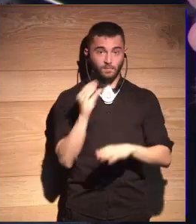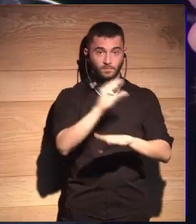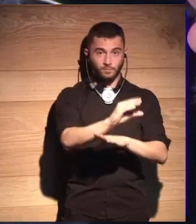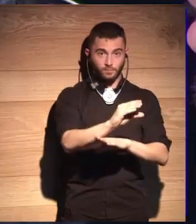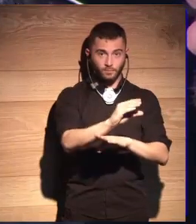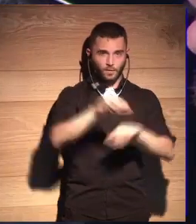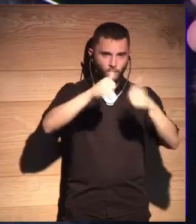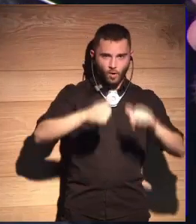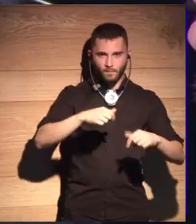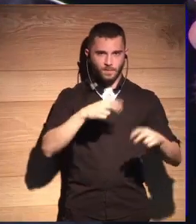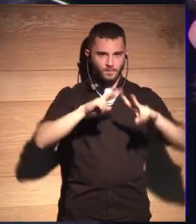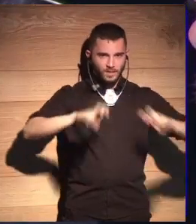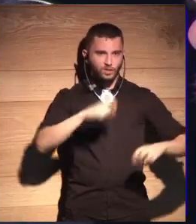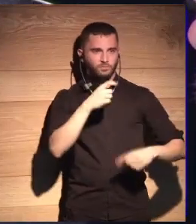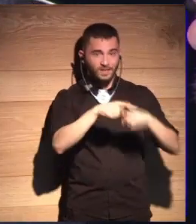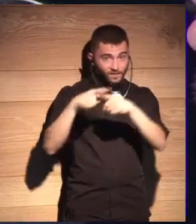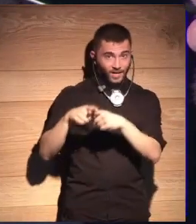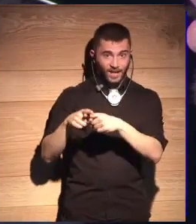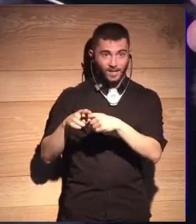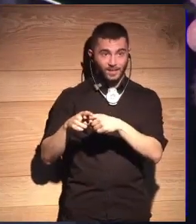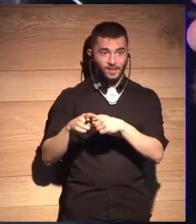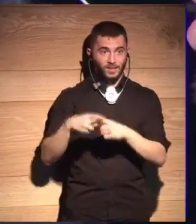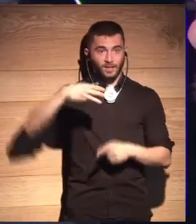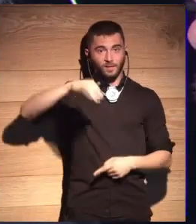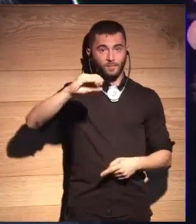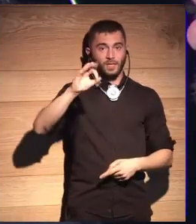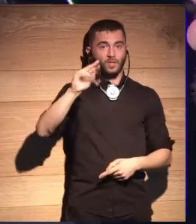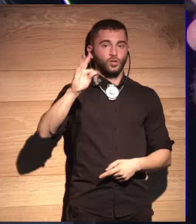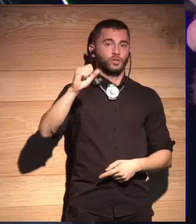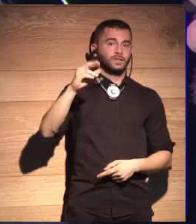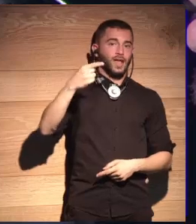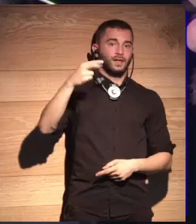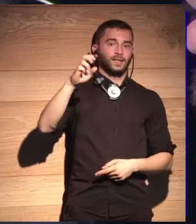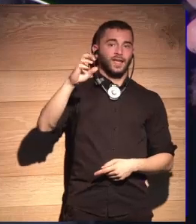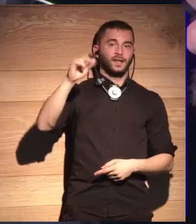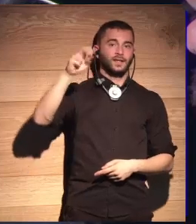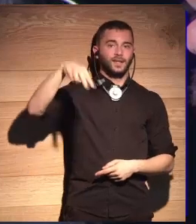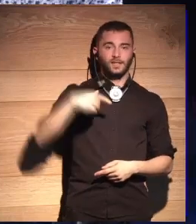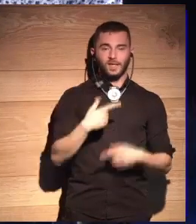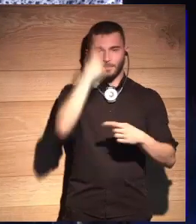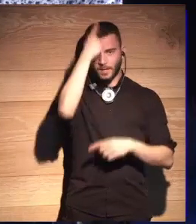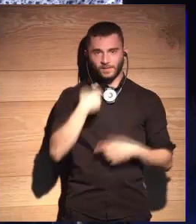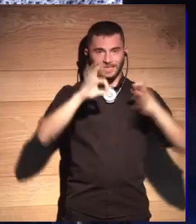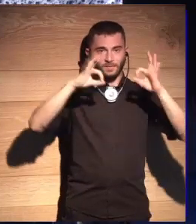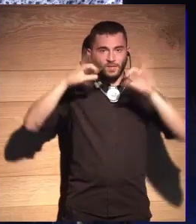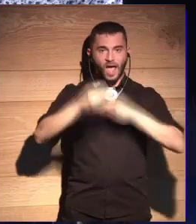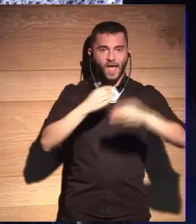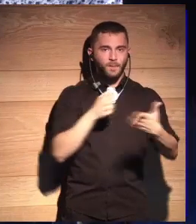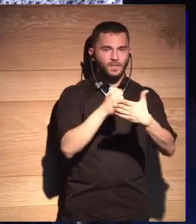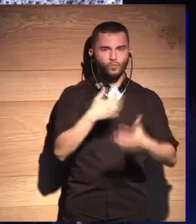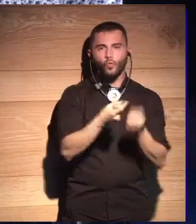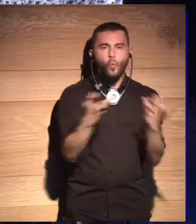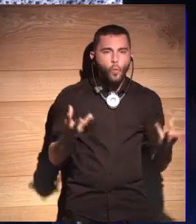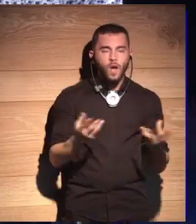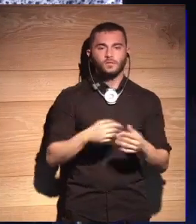maybe depending on the money investment they can do it in one way or another, or maybe they can